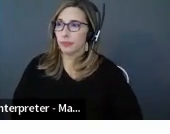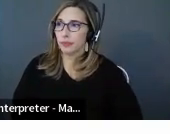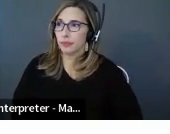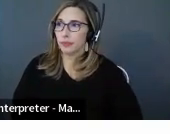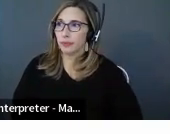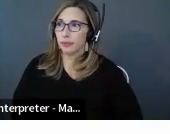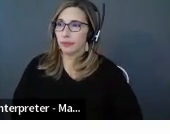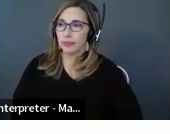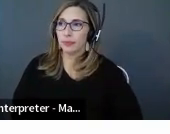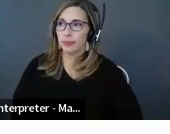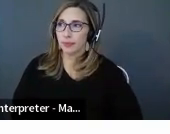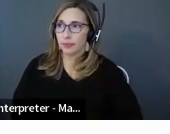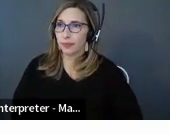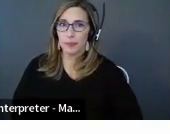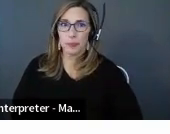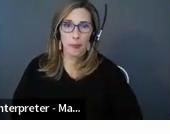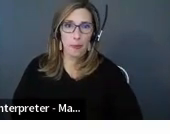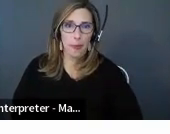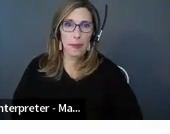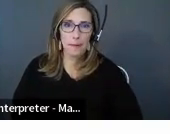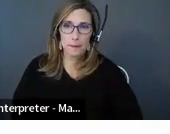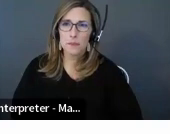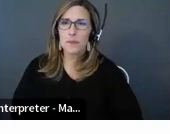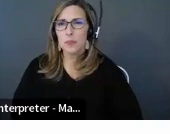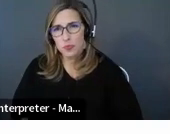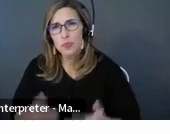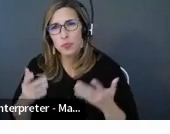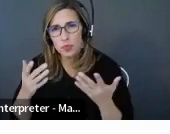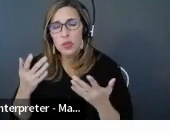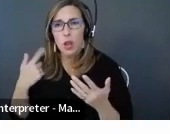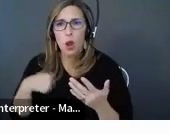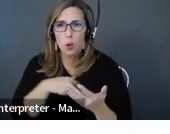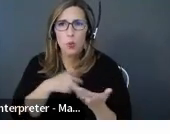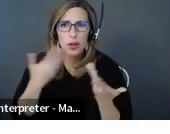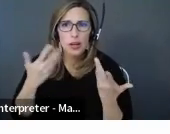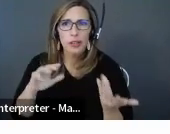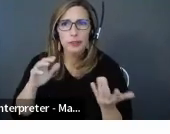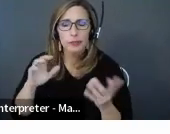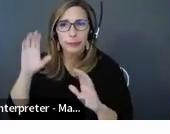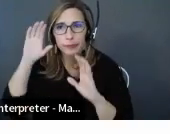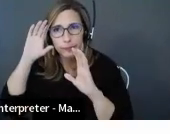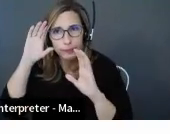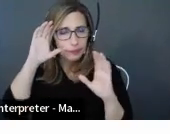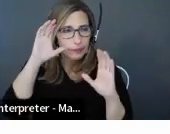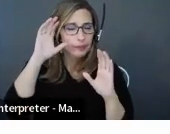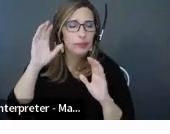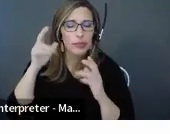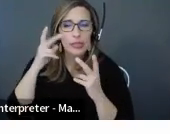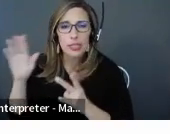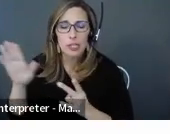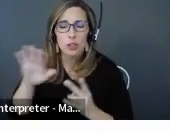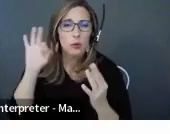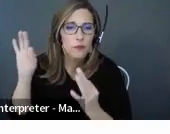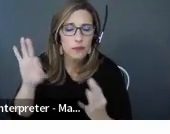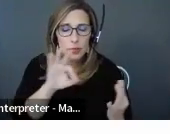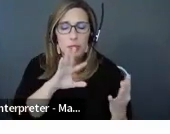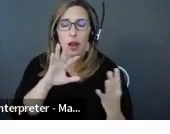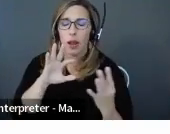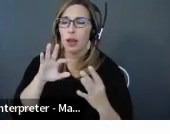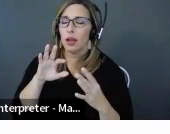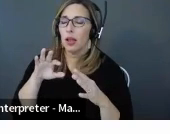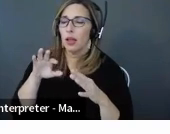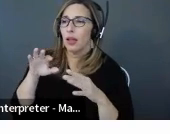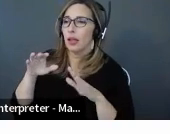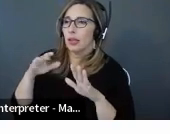So we did want to just go over this as we've received feedback from folks about how the numerous disability